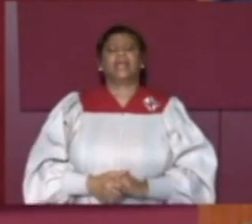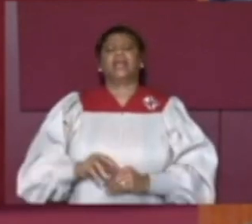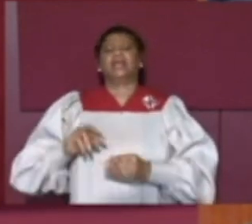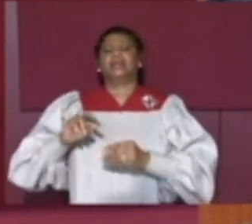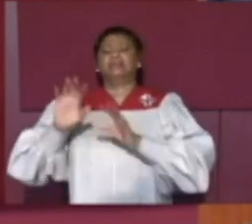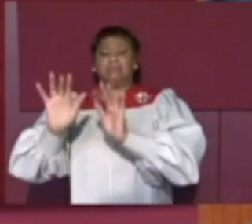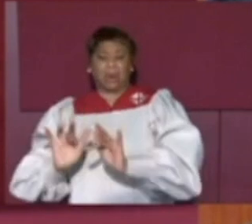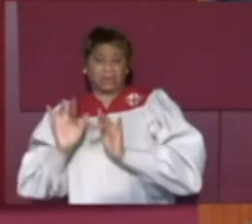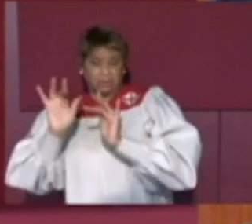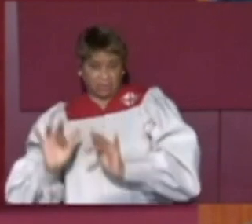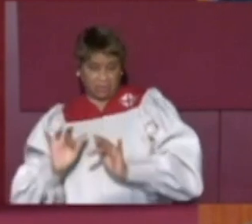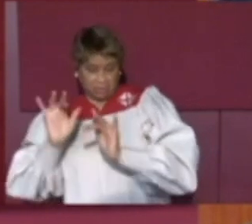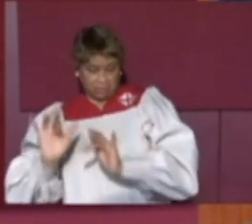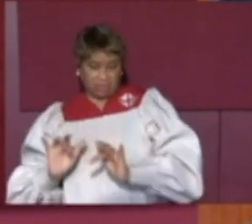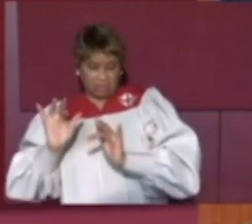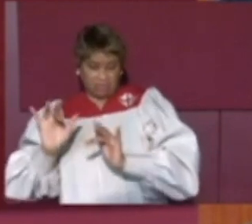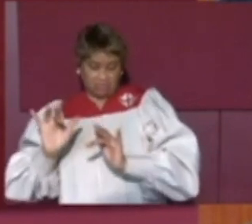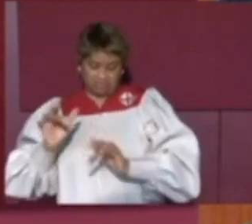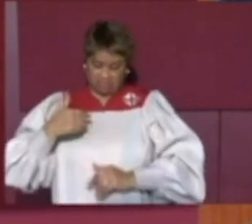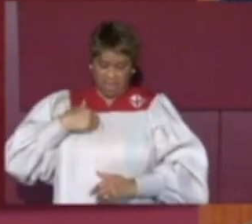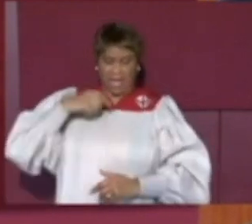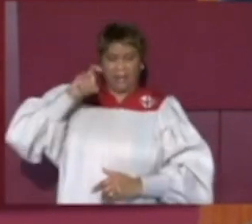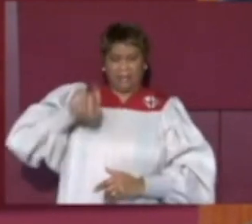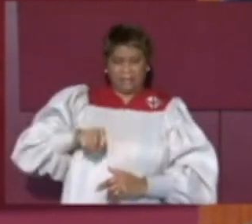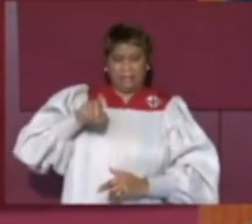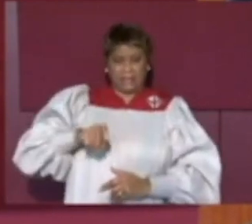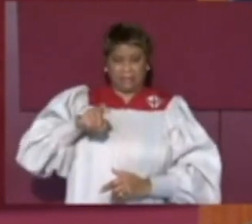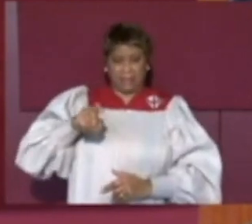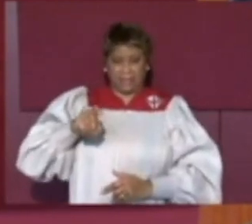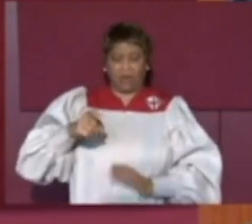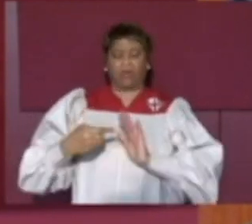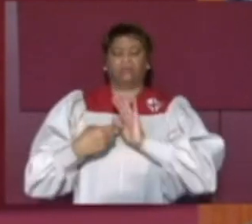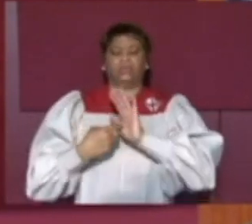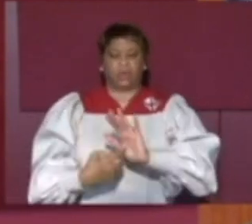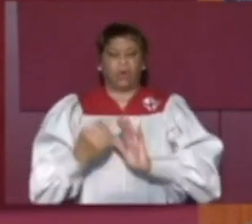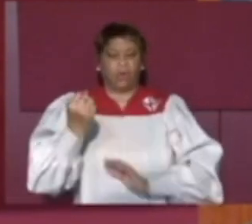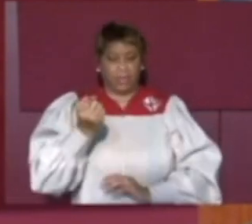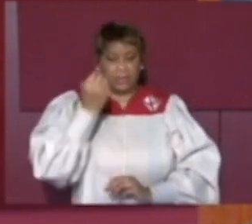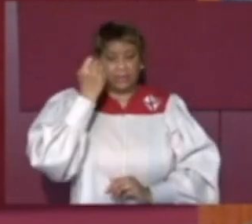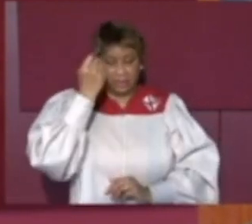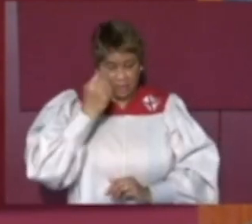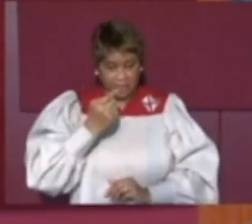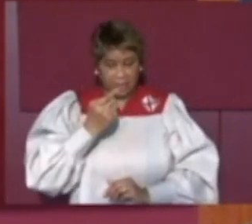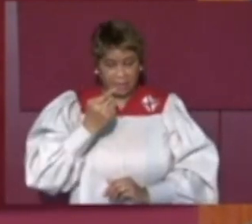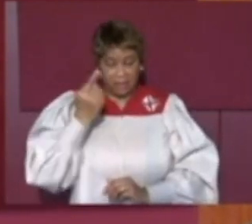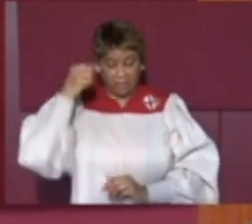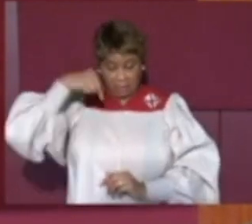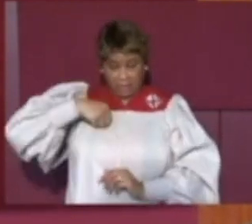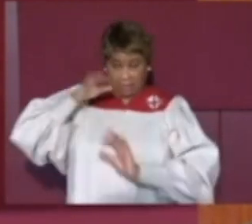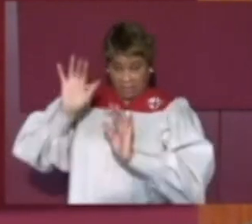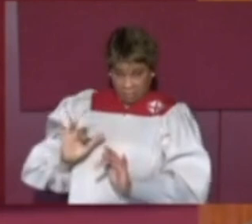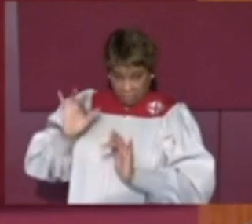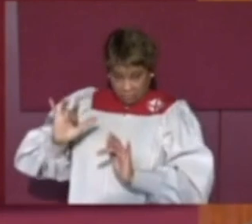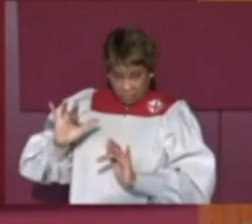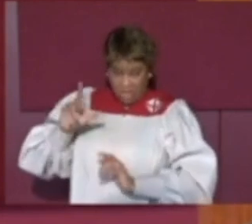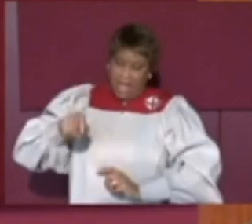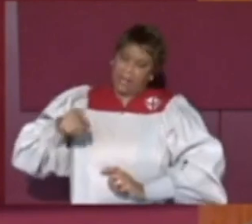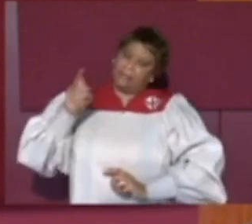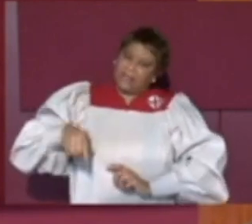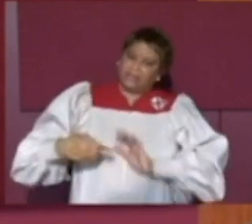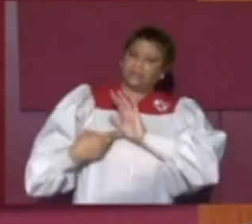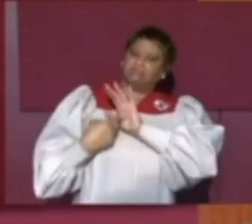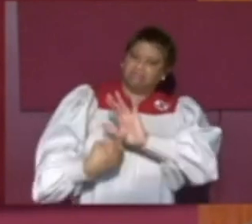merciful, I must be understanding. To be merciful, I must